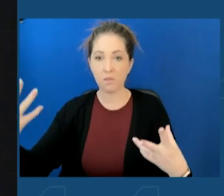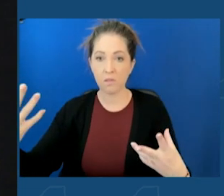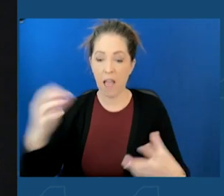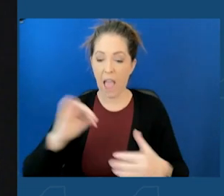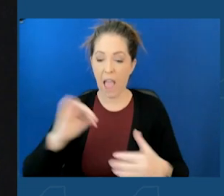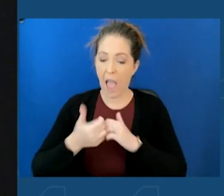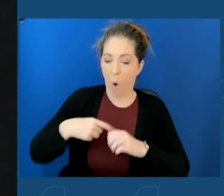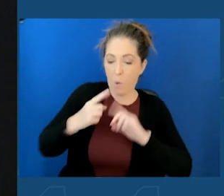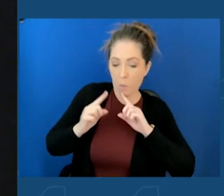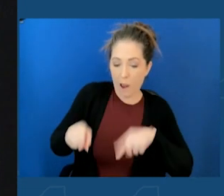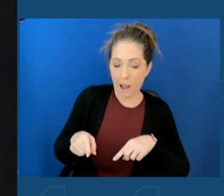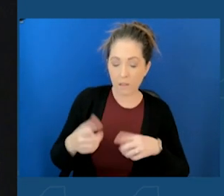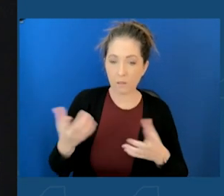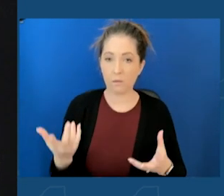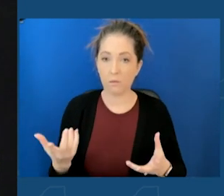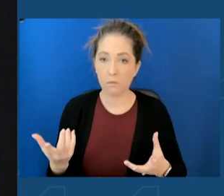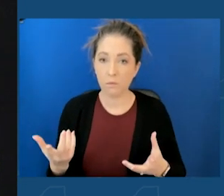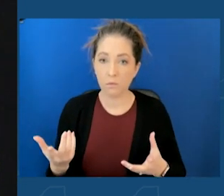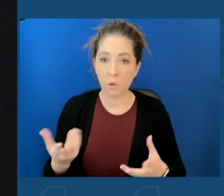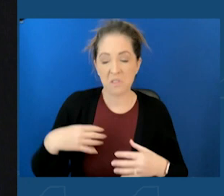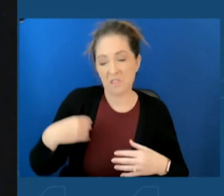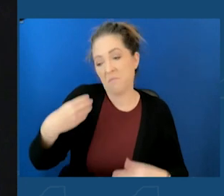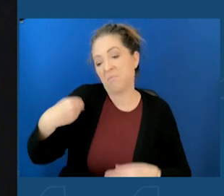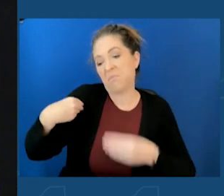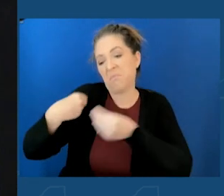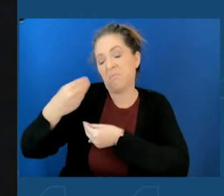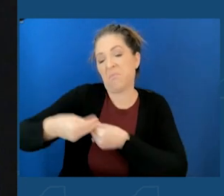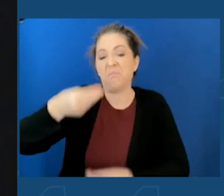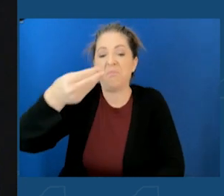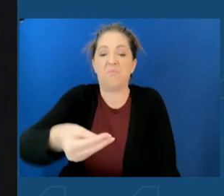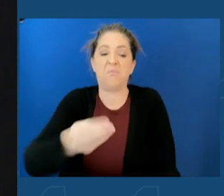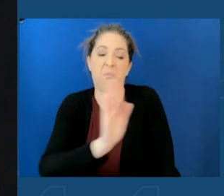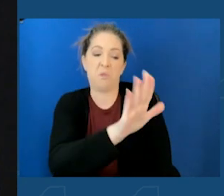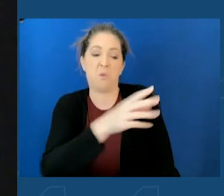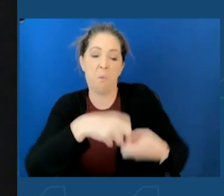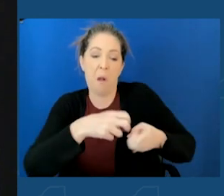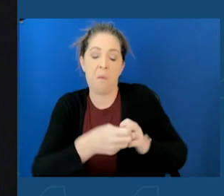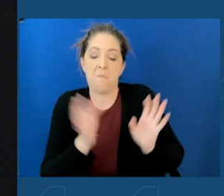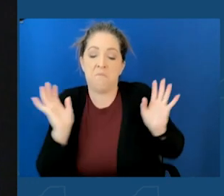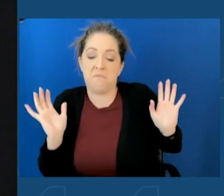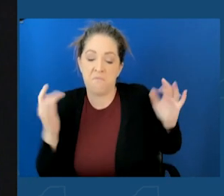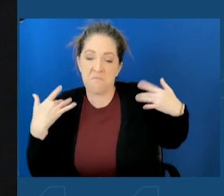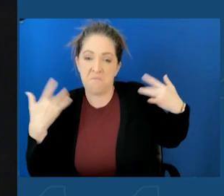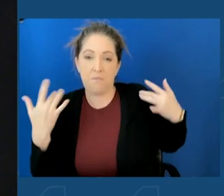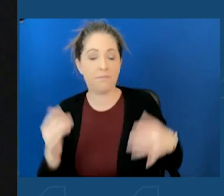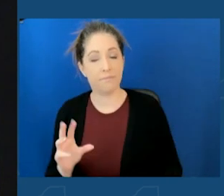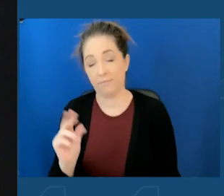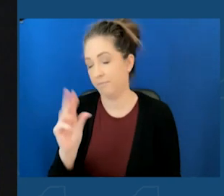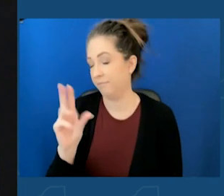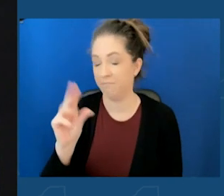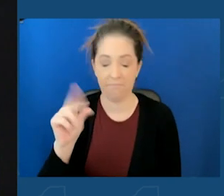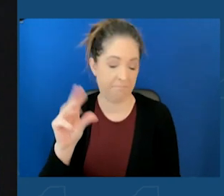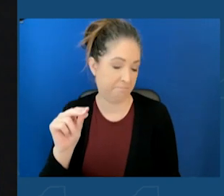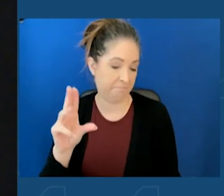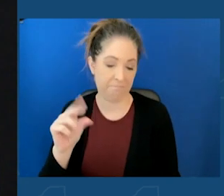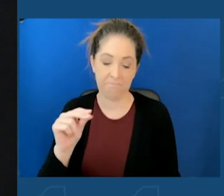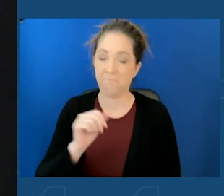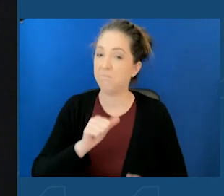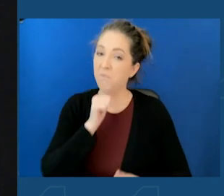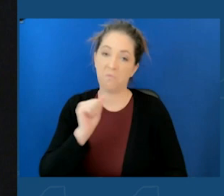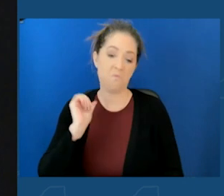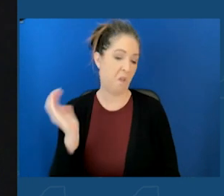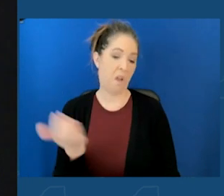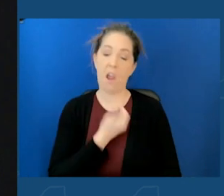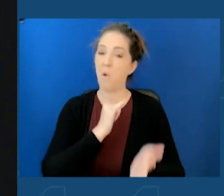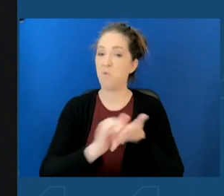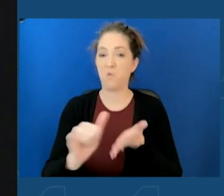Or we just pass the torch to the next generation and say it's their problem? That's not happening in our New York. And it's